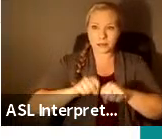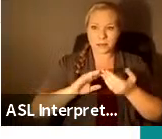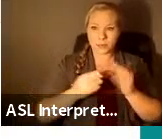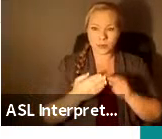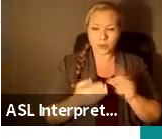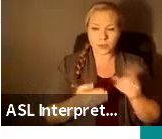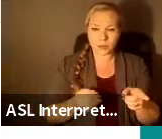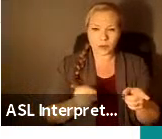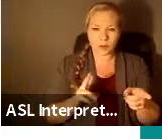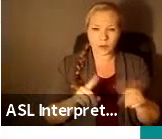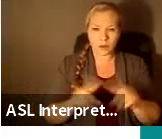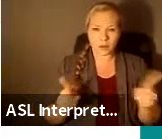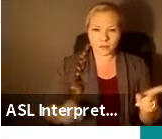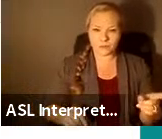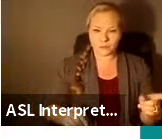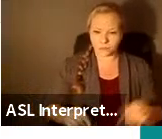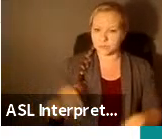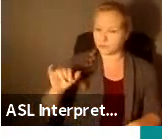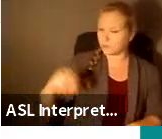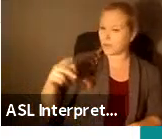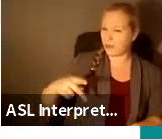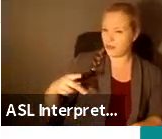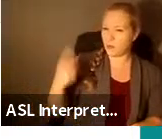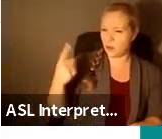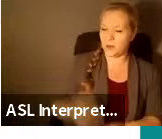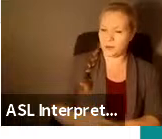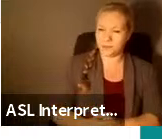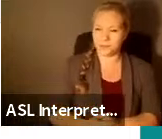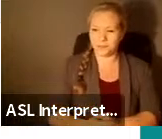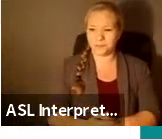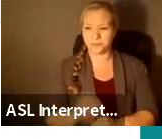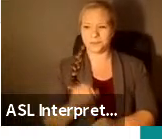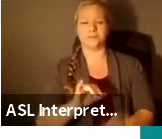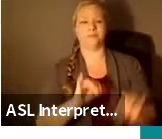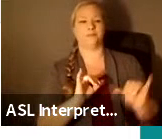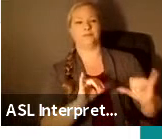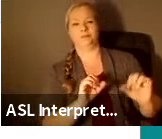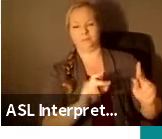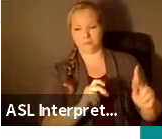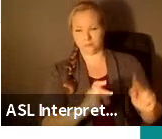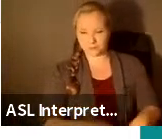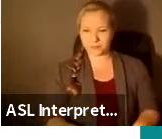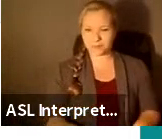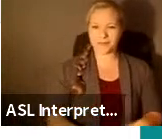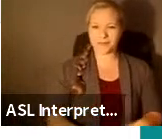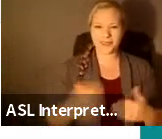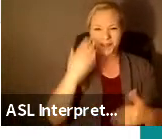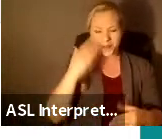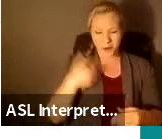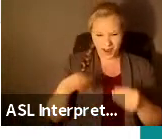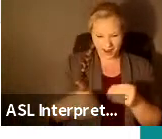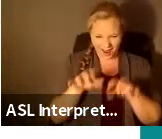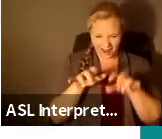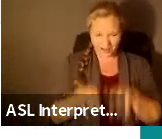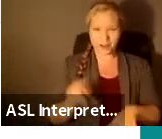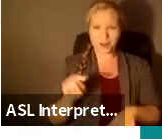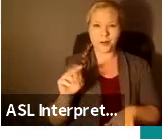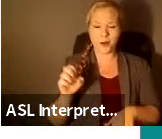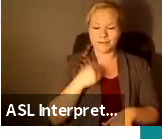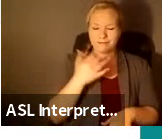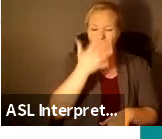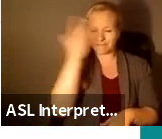pedestrian? the Portland one. So I don't know. Oh, okay. Yeah, the only reason I didn't put it in there is I was trying to type fast and